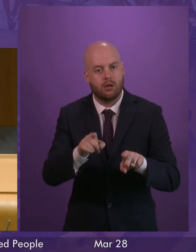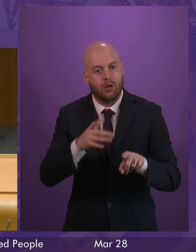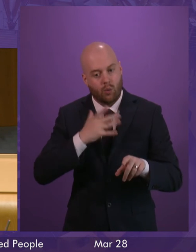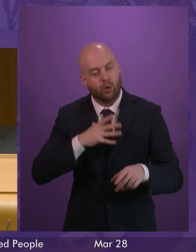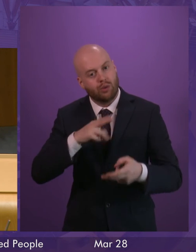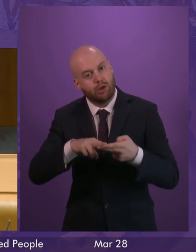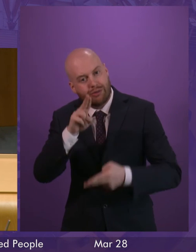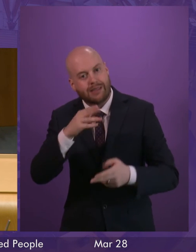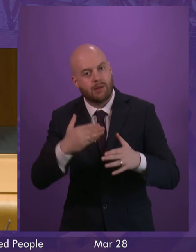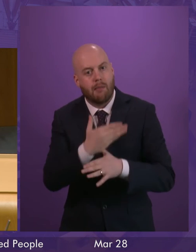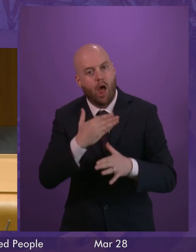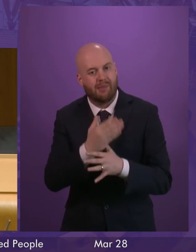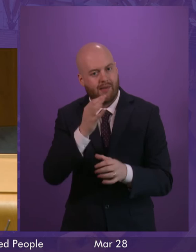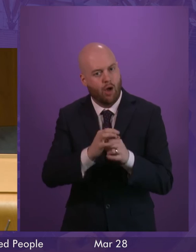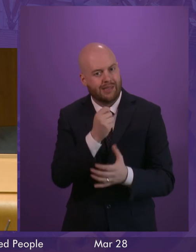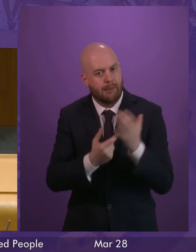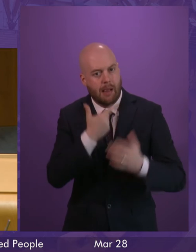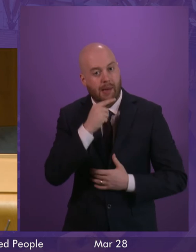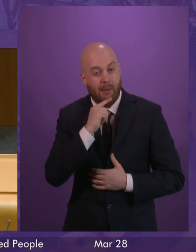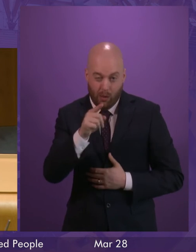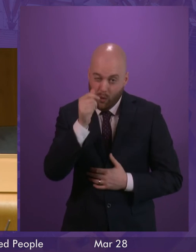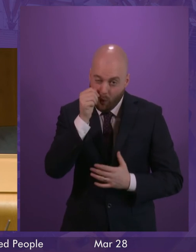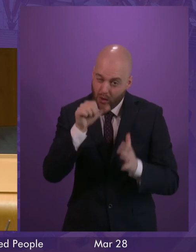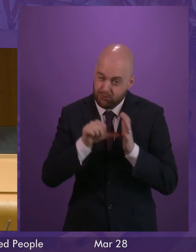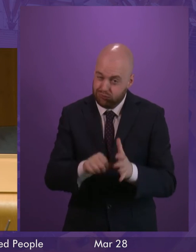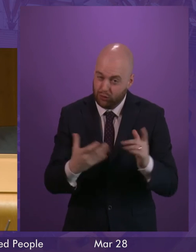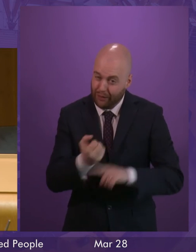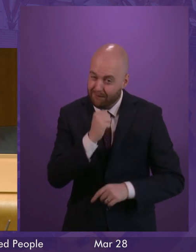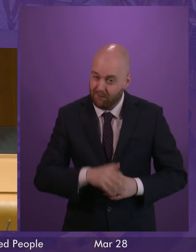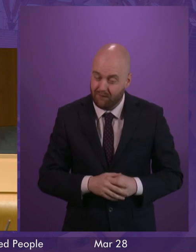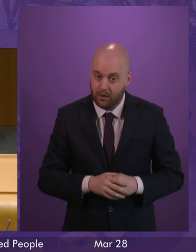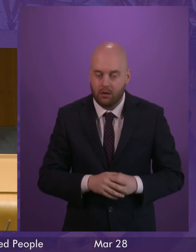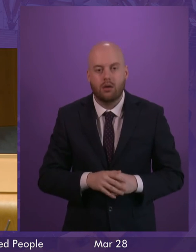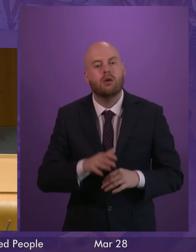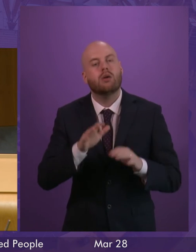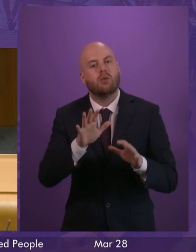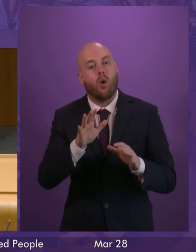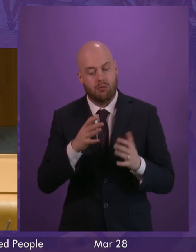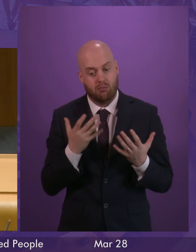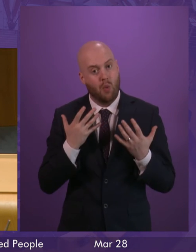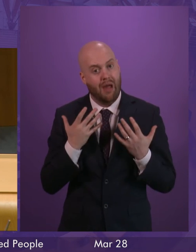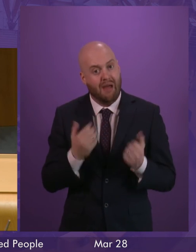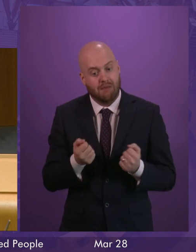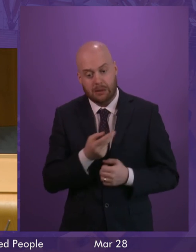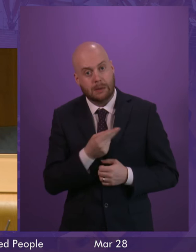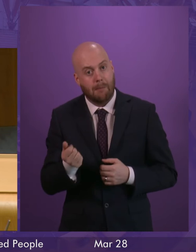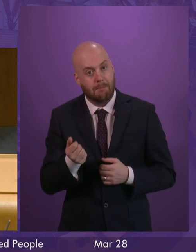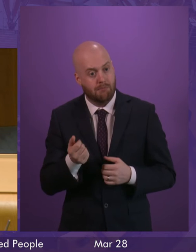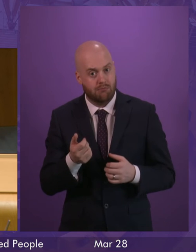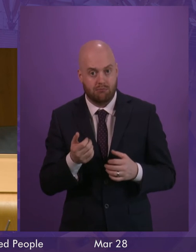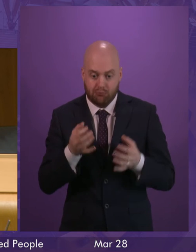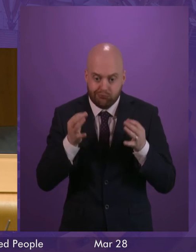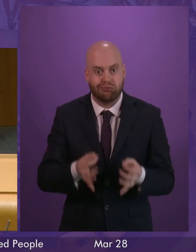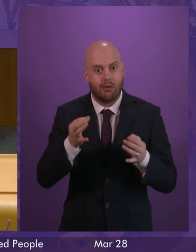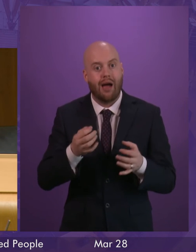is a hugely ambitious plan. And there's been talk about these are war on words, but there is actually some concrete actions. There's really some of those concrete actions